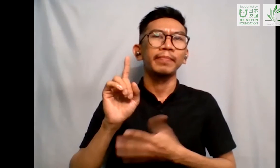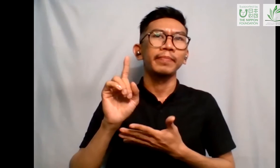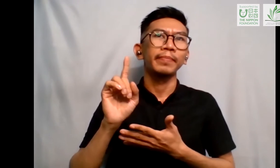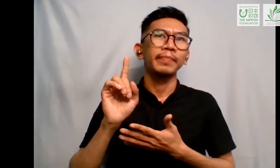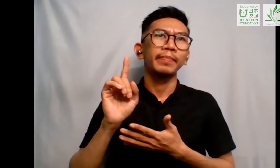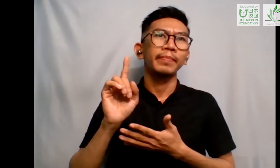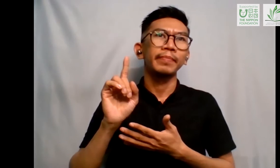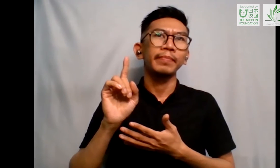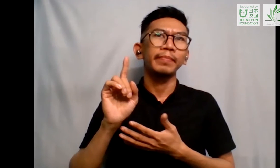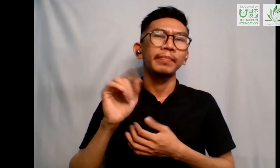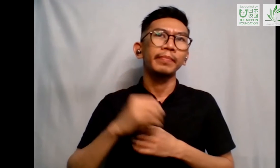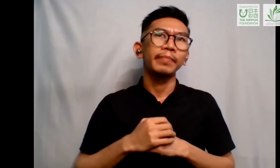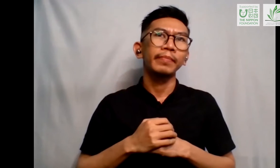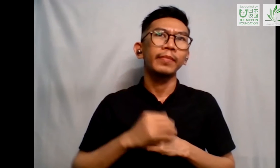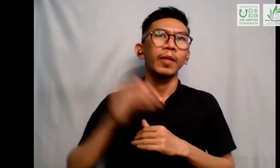tall and pretty.